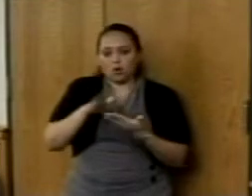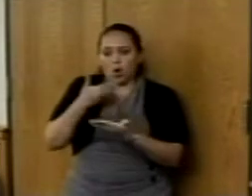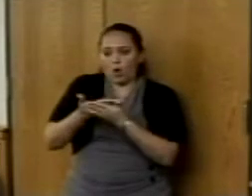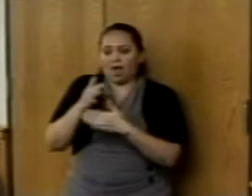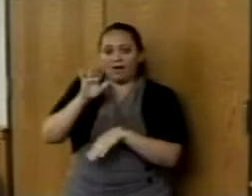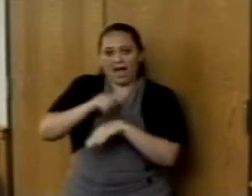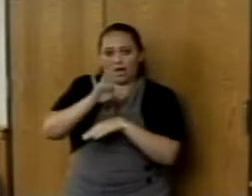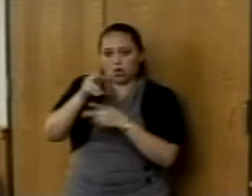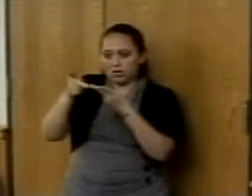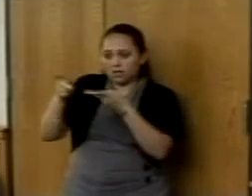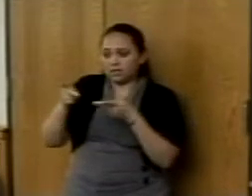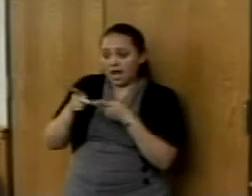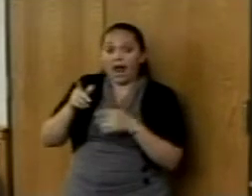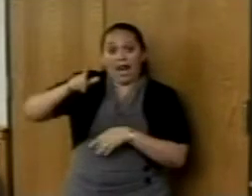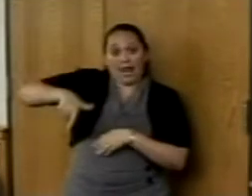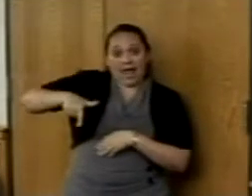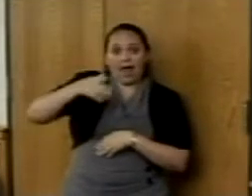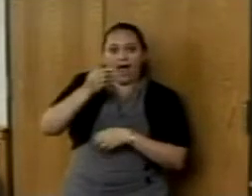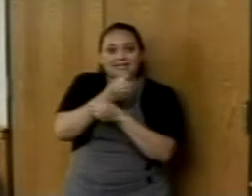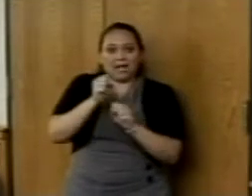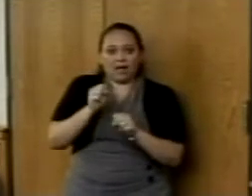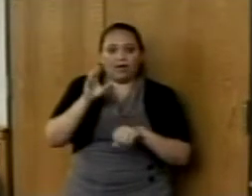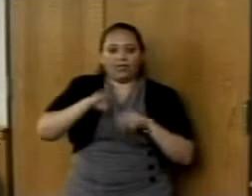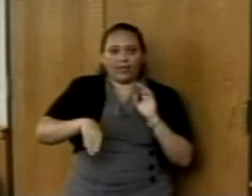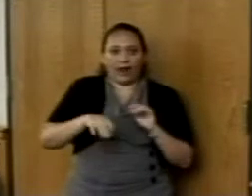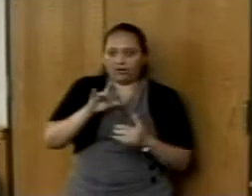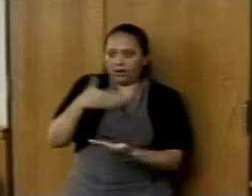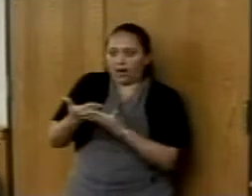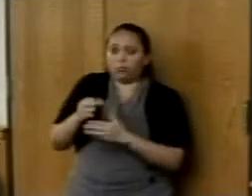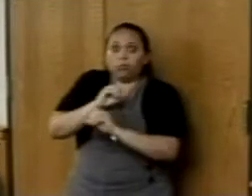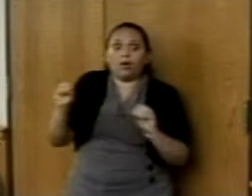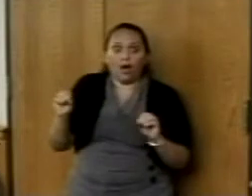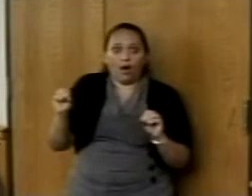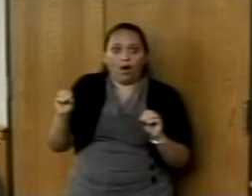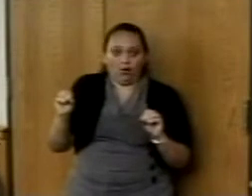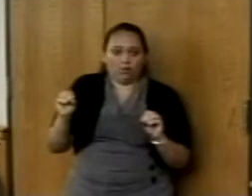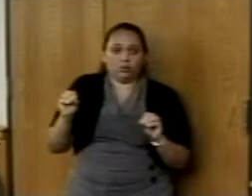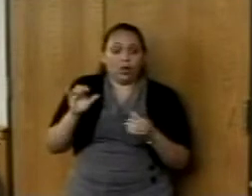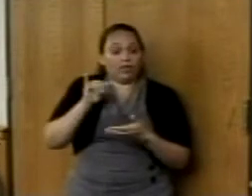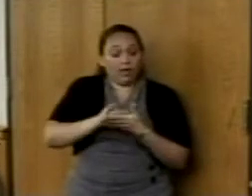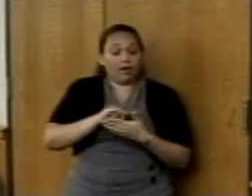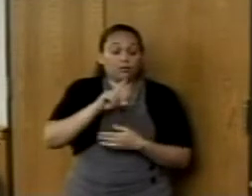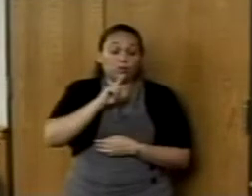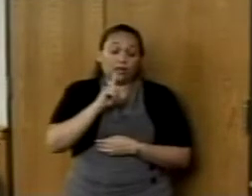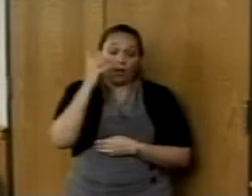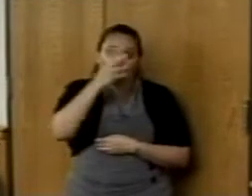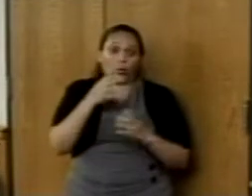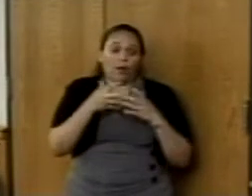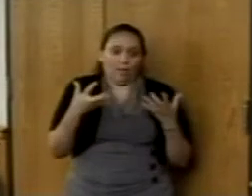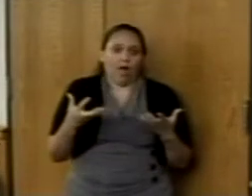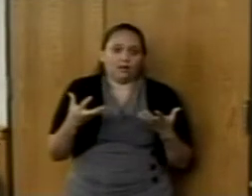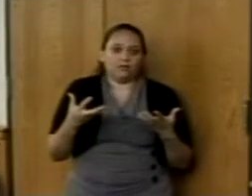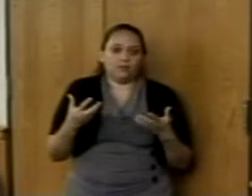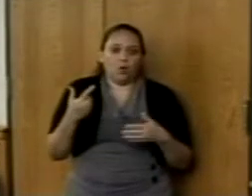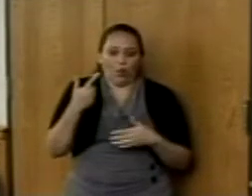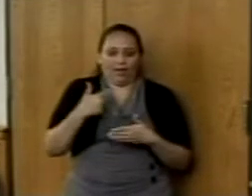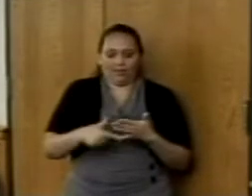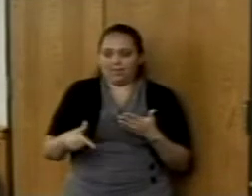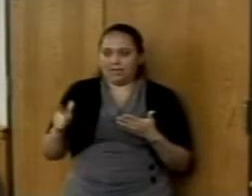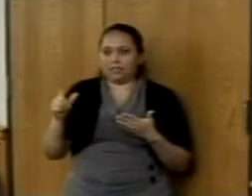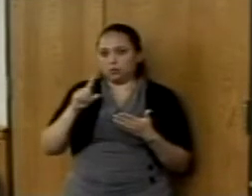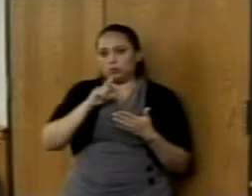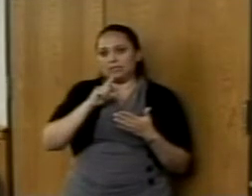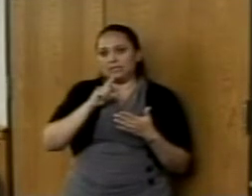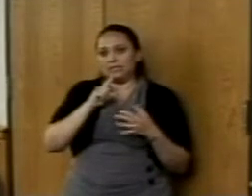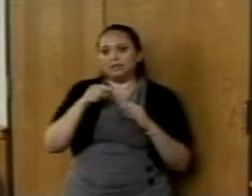at your destination late and safe than not getting there at all. That is pretty much what this boils down